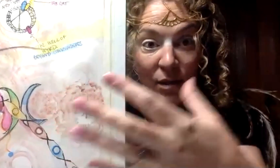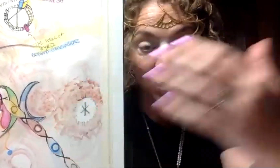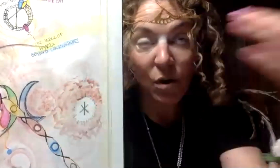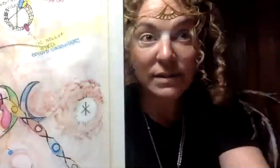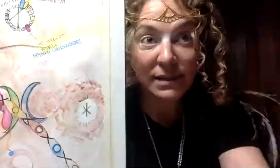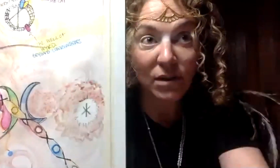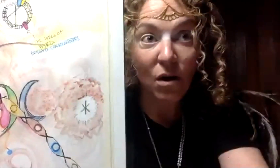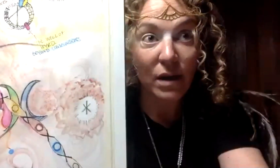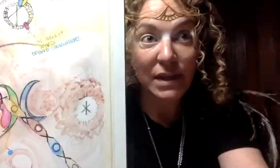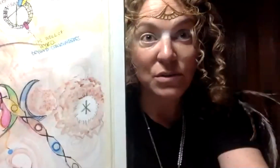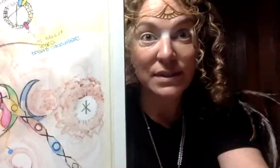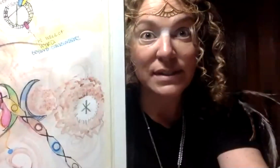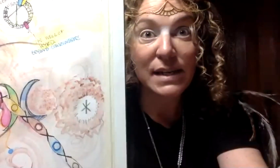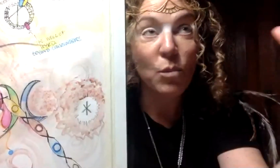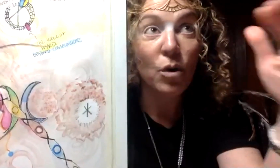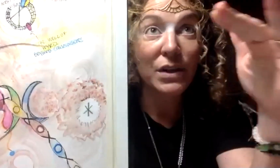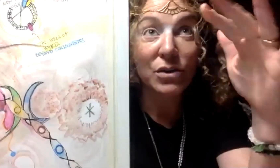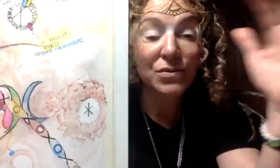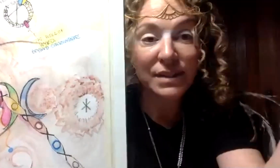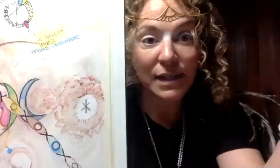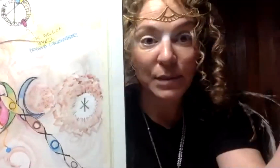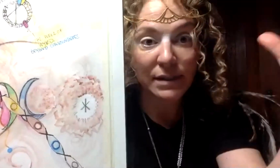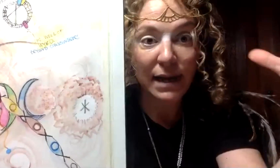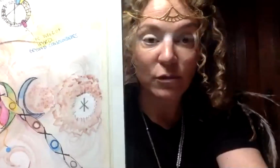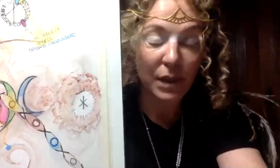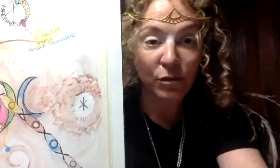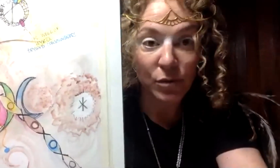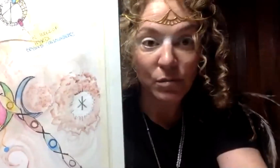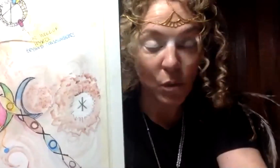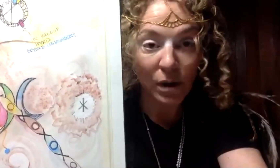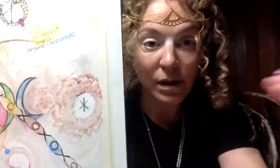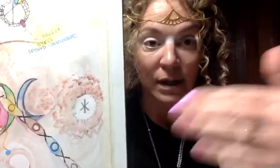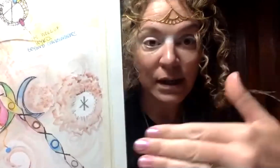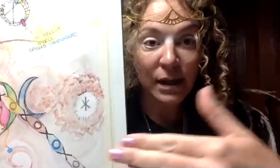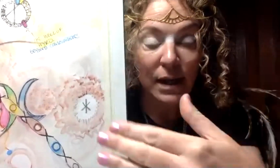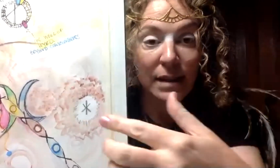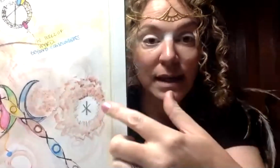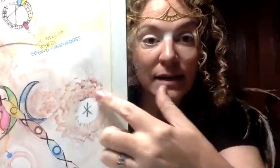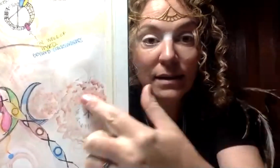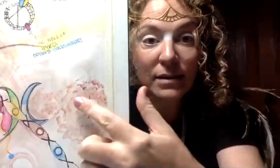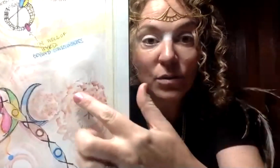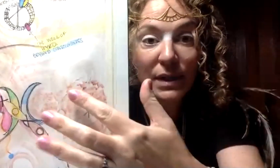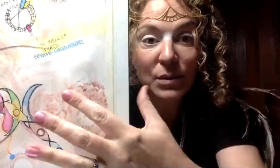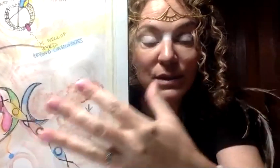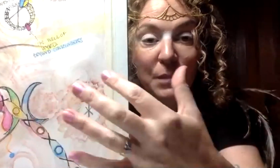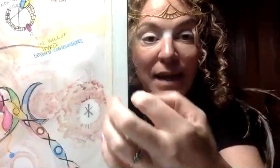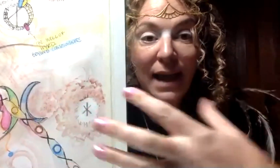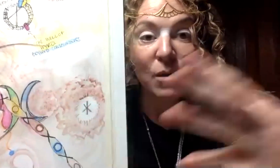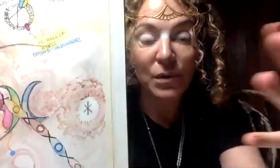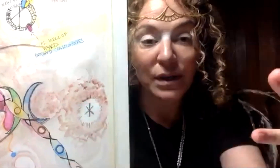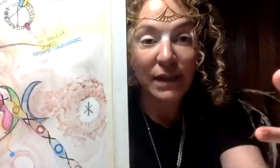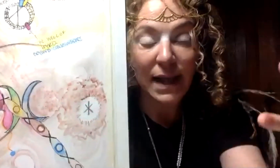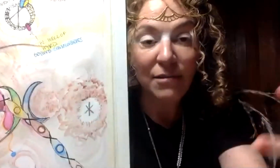like process it all, and then you can see more than you used to see because now you've been through more. And then so you